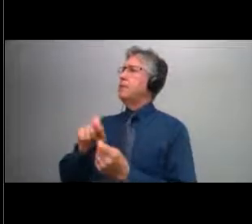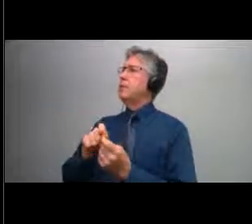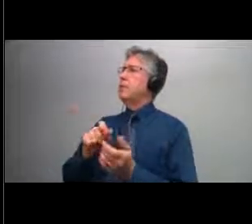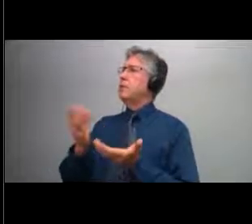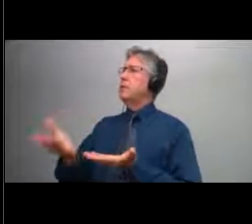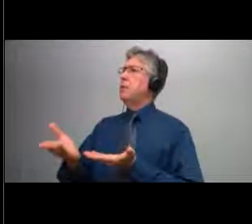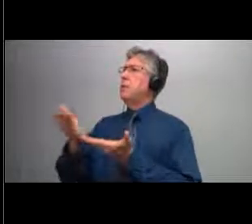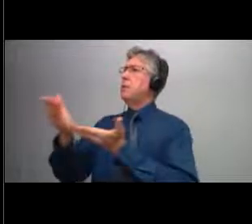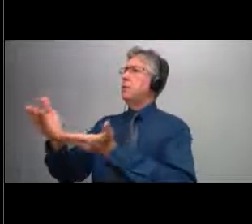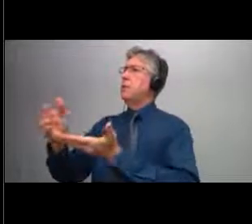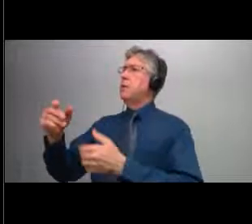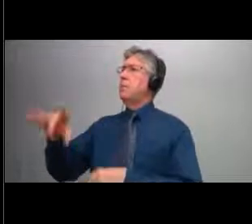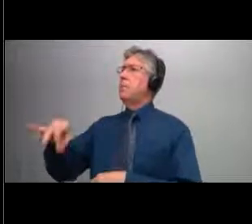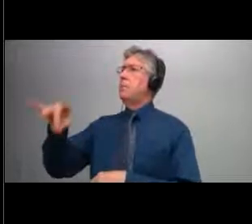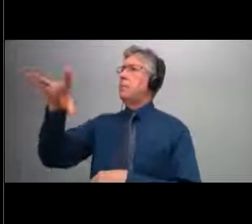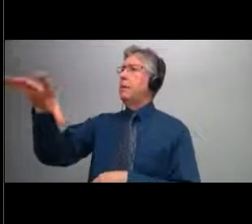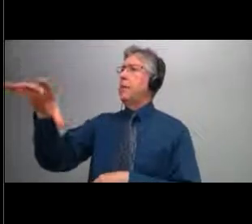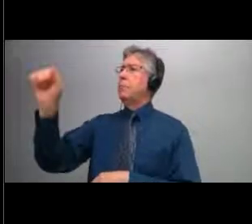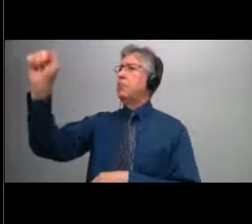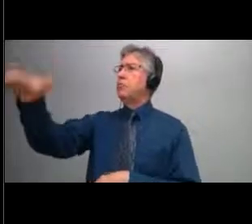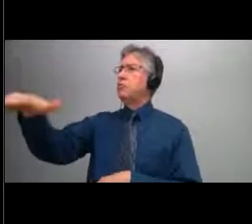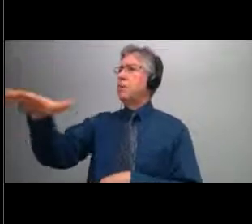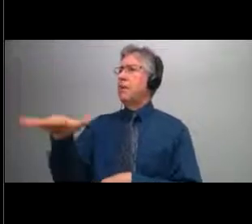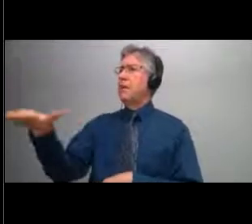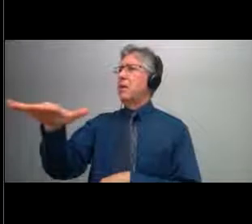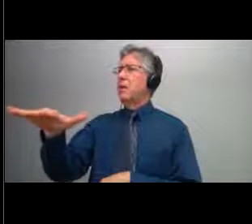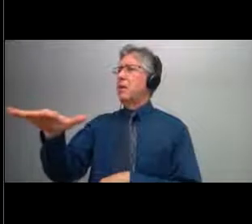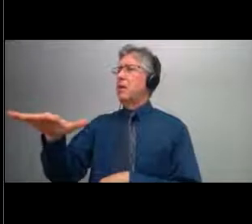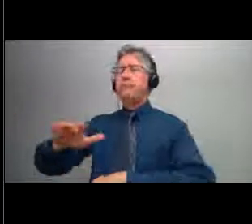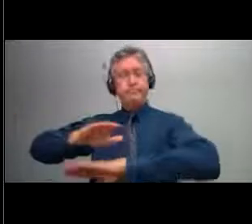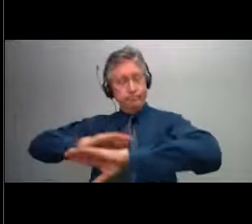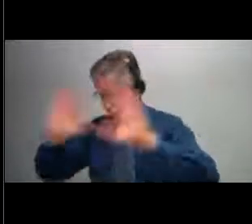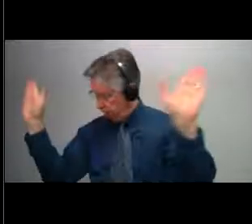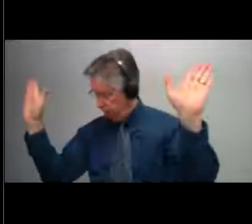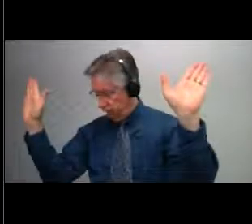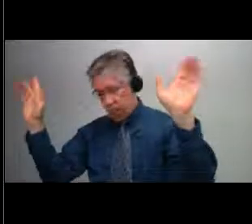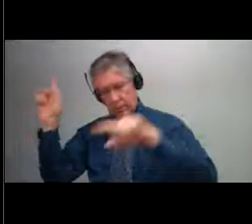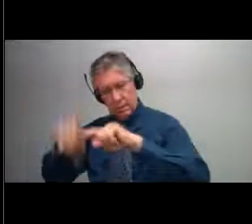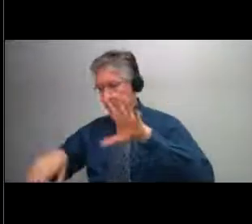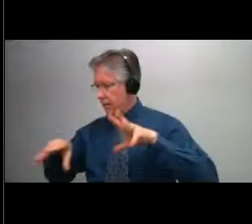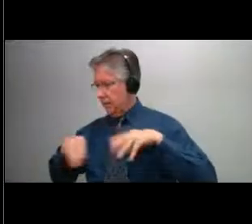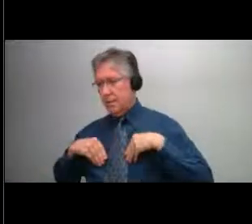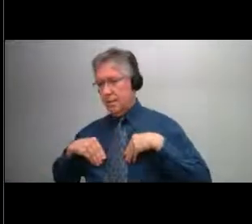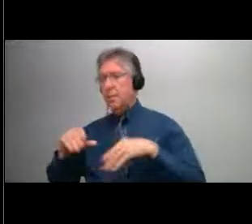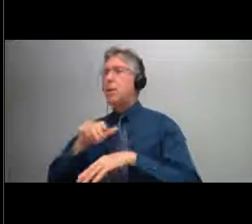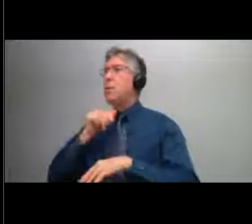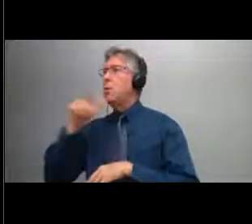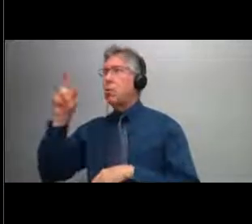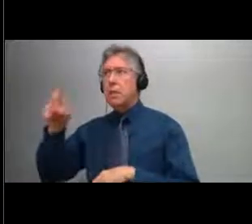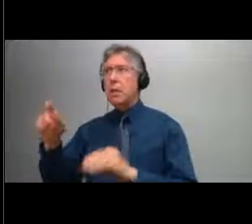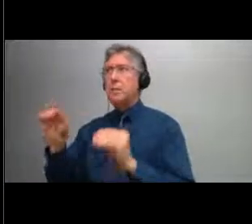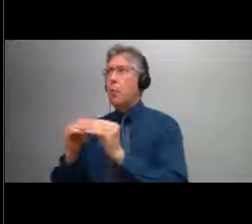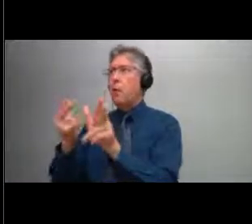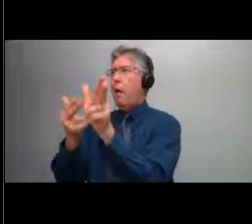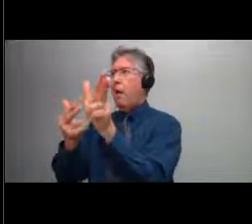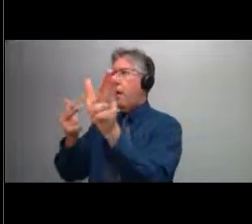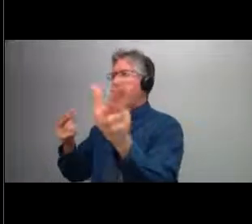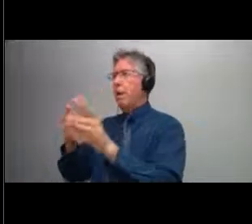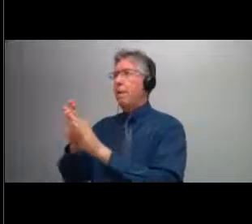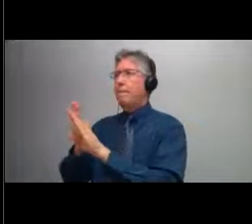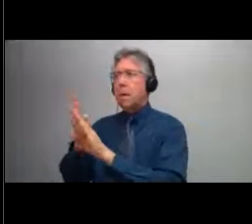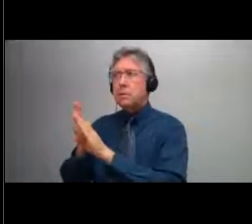remove the pickup drop-off area is completely unacceptable. We do not need more bus bays or an additional